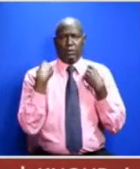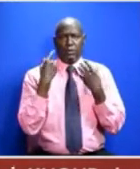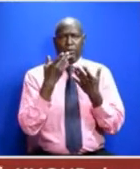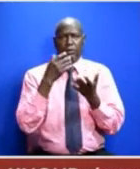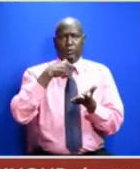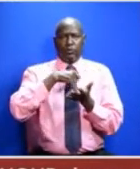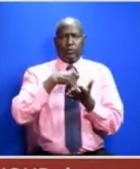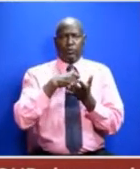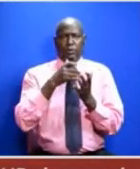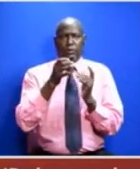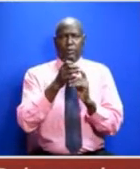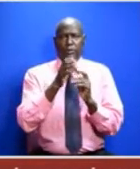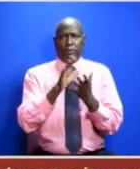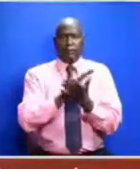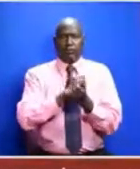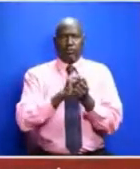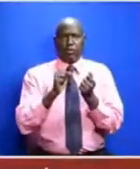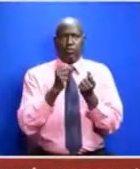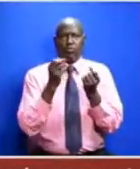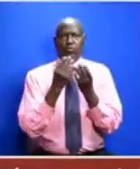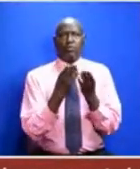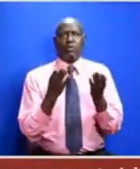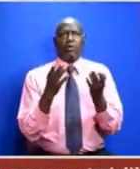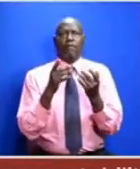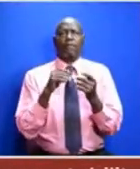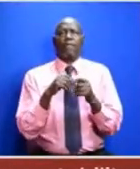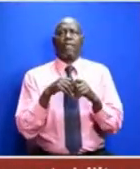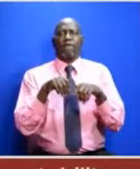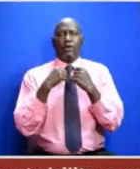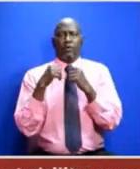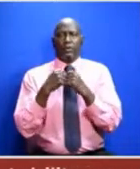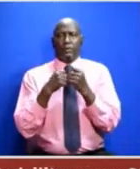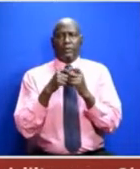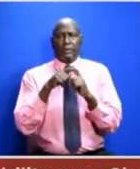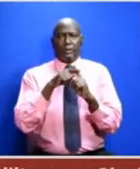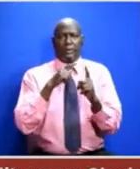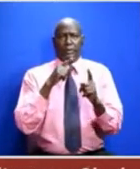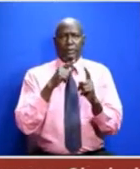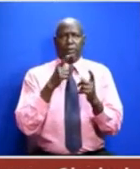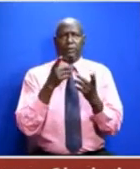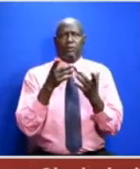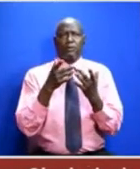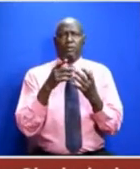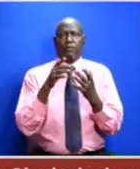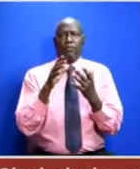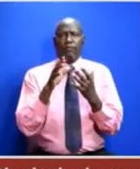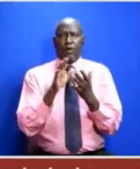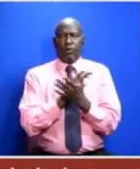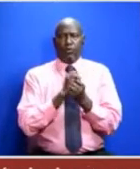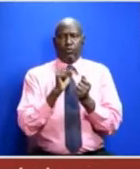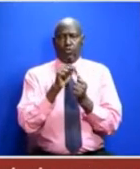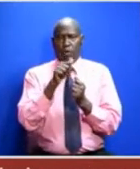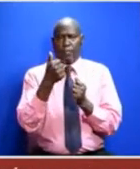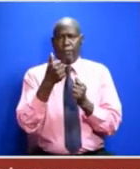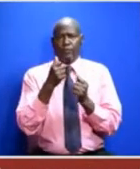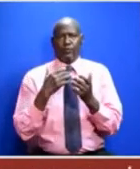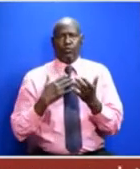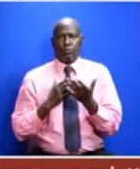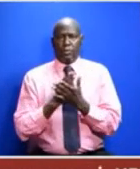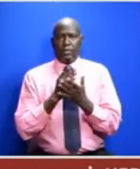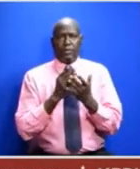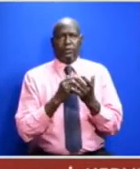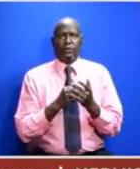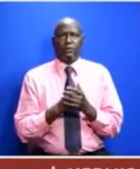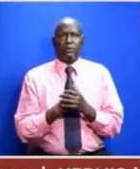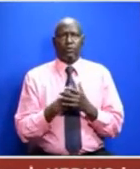would include the destruction of property, violence, killings, and violation of other human rights. The